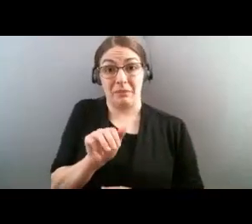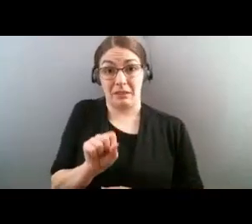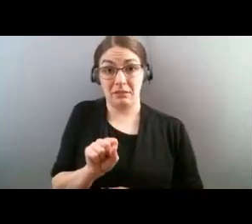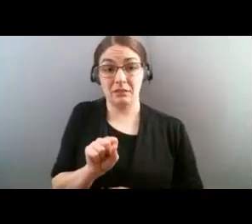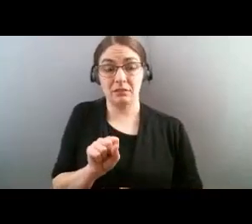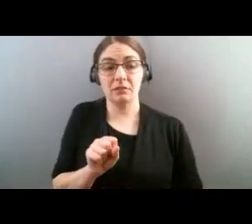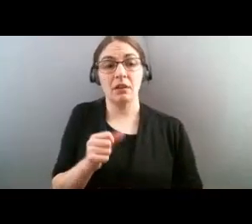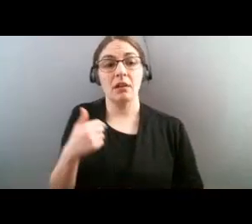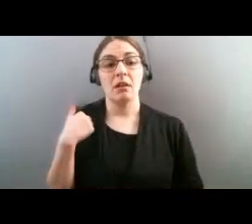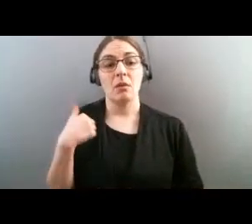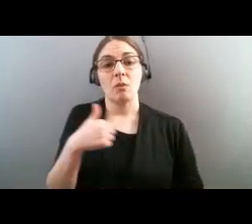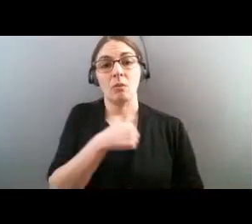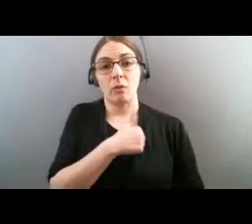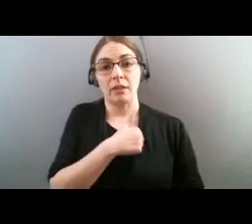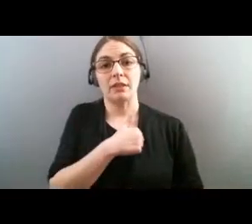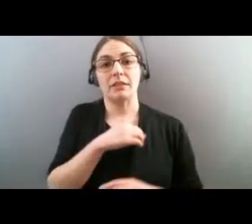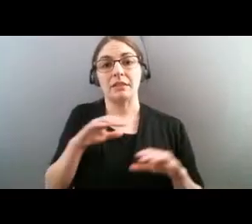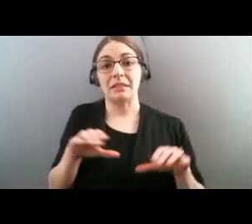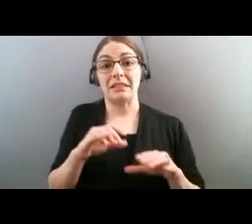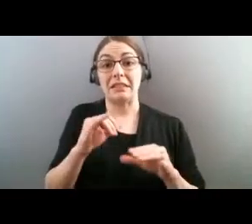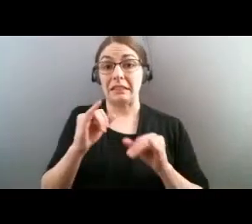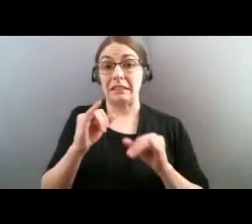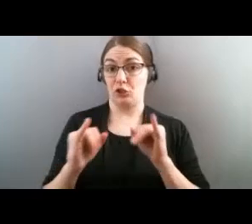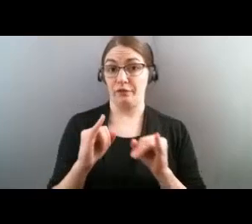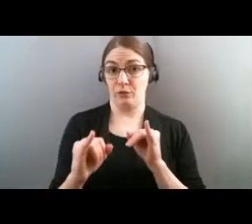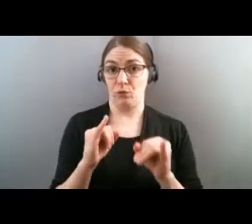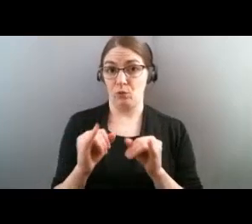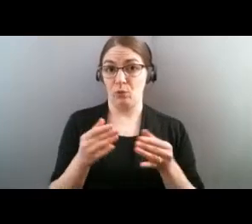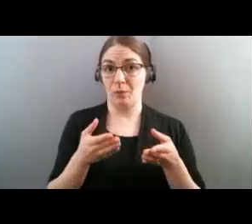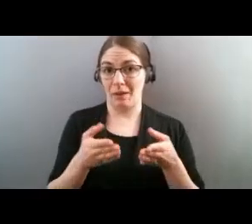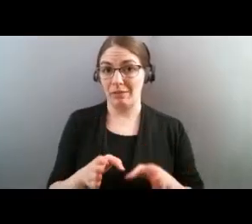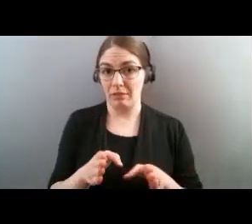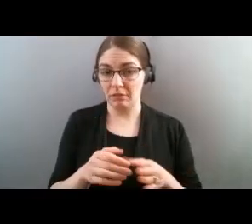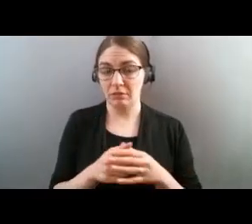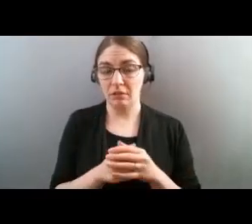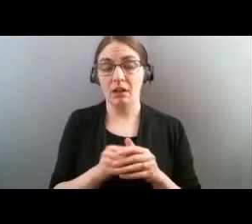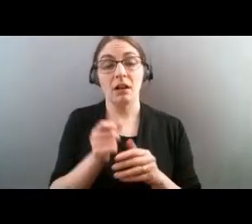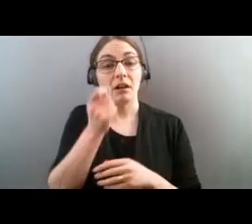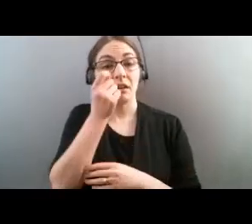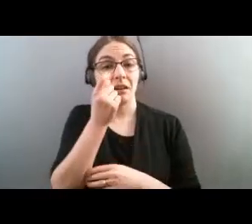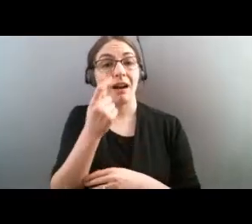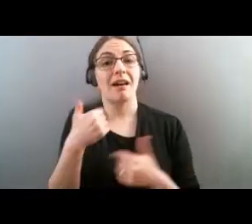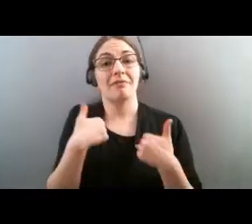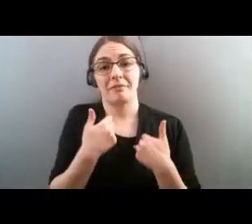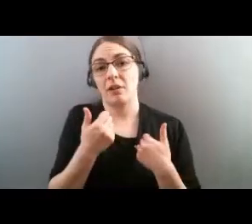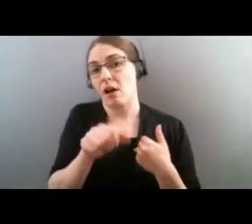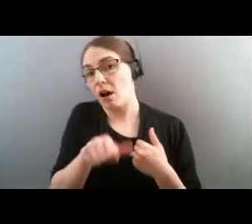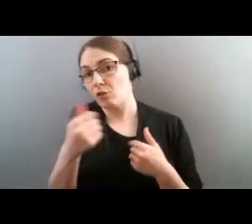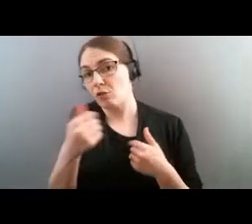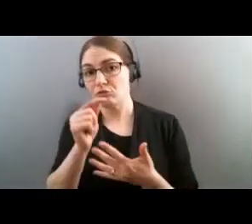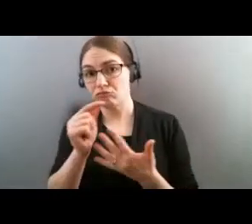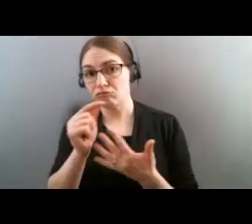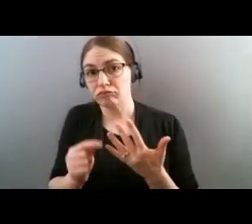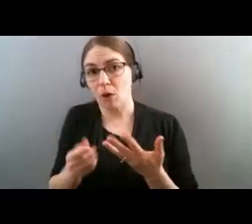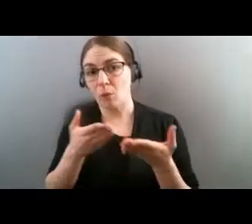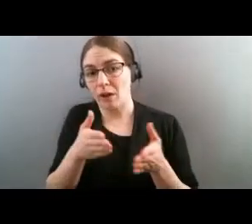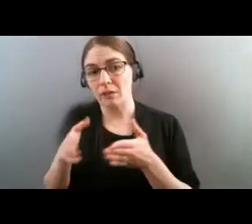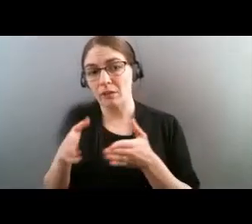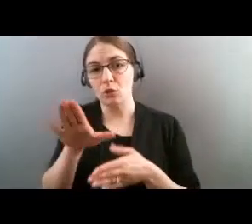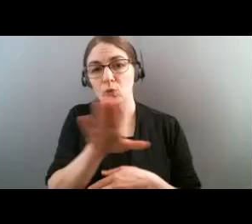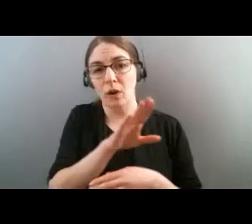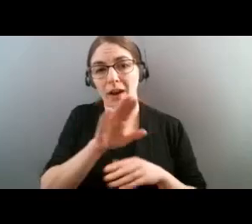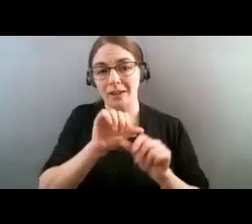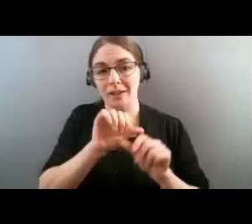we went through the interview method, but there are other ways on how your agency can perform that